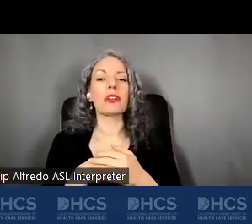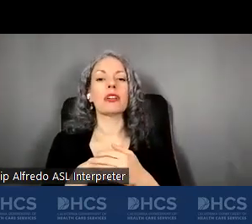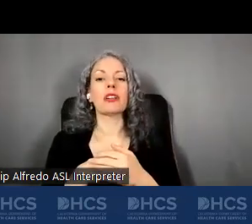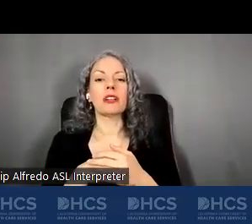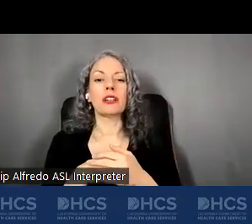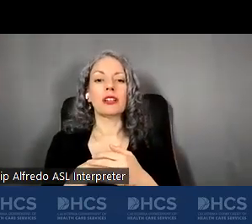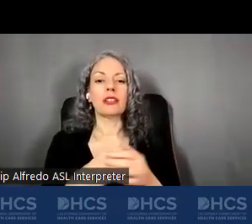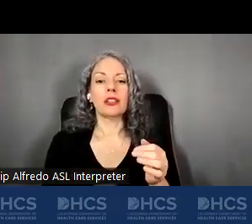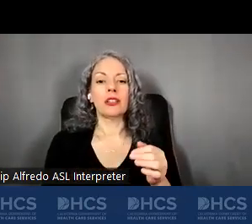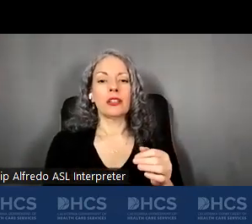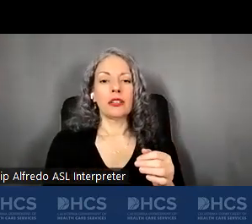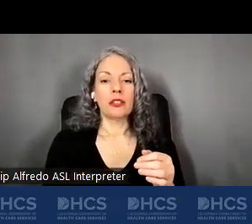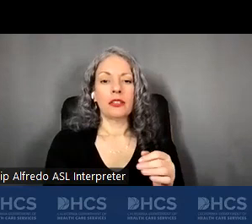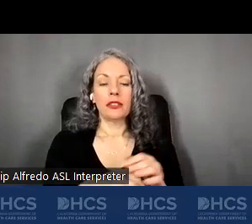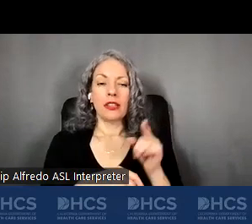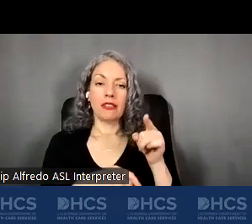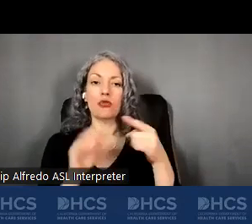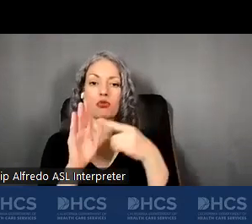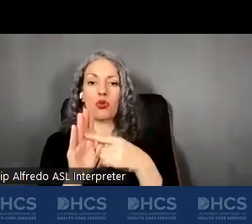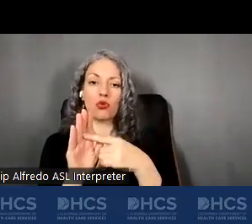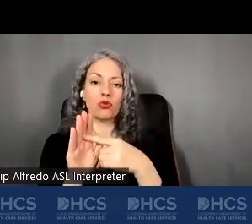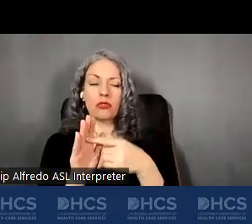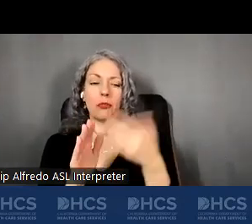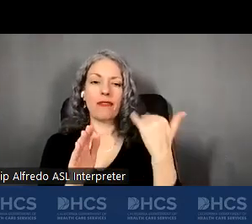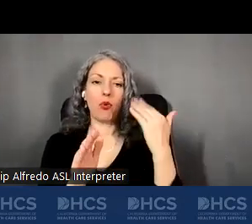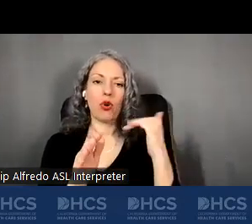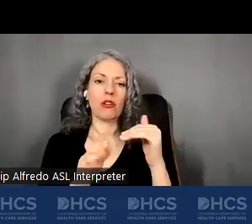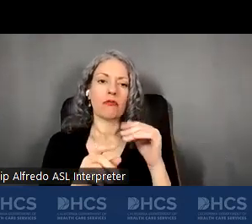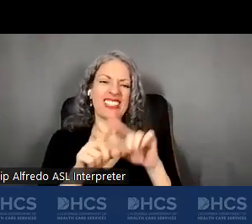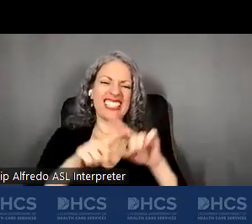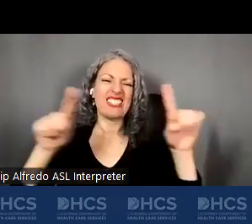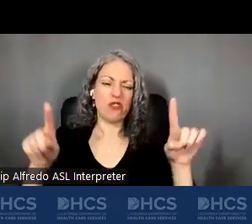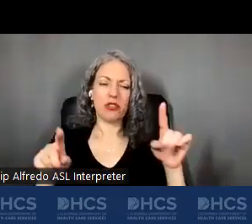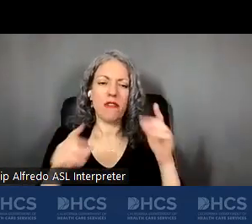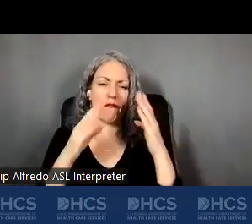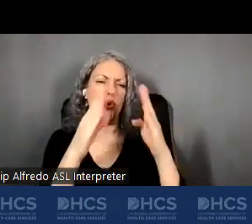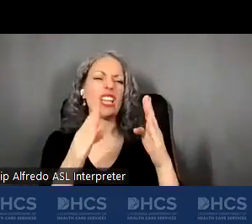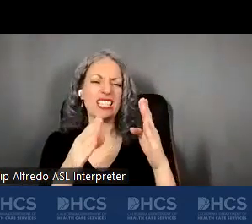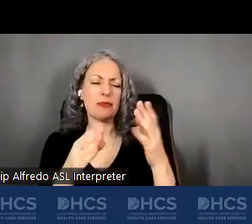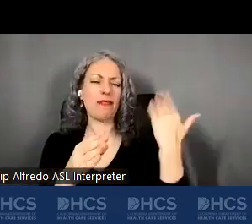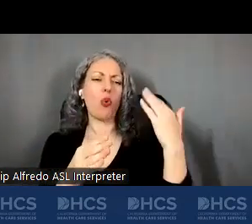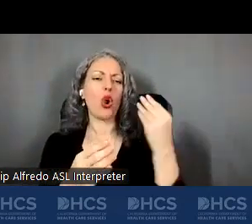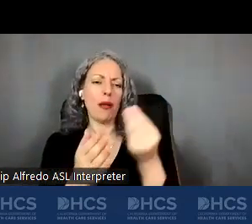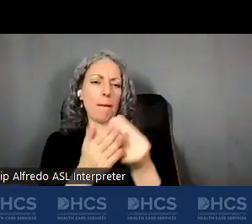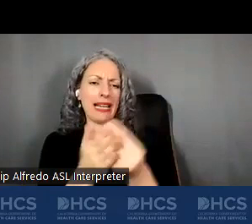that I showed earlier kind of showed different buckets of where people had focused their first round